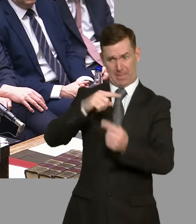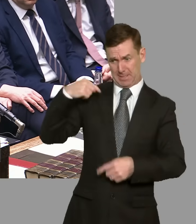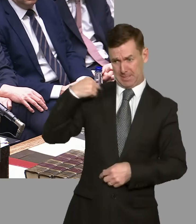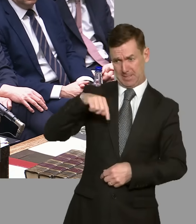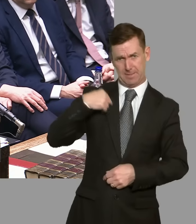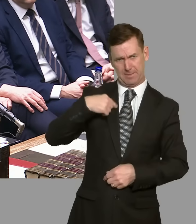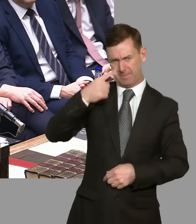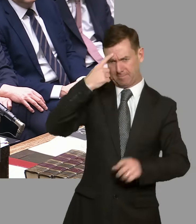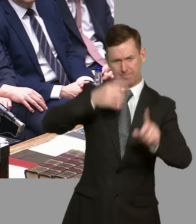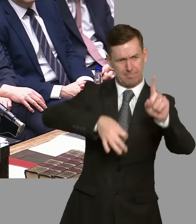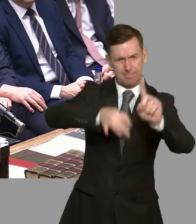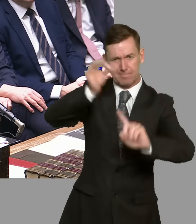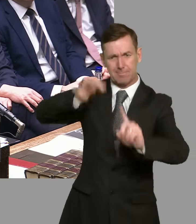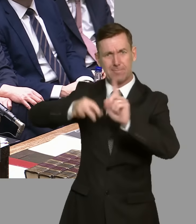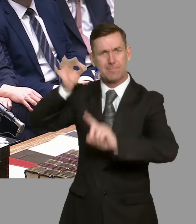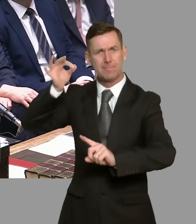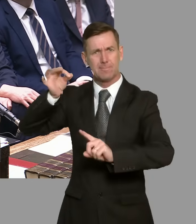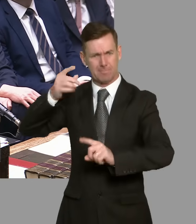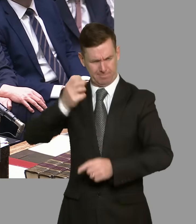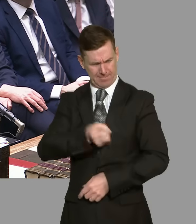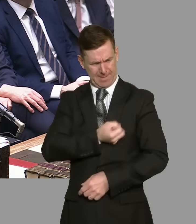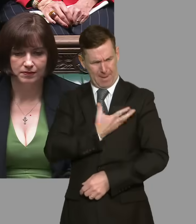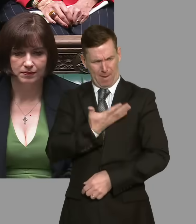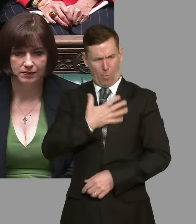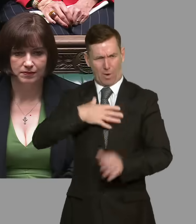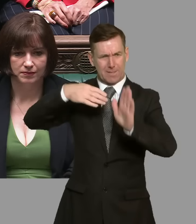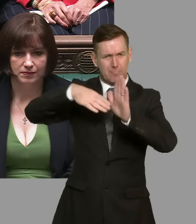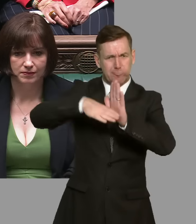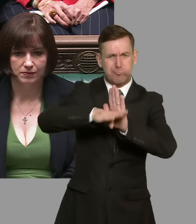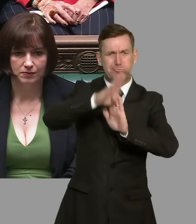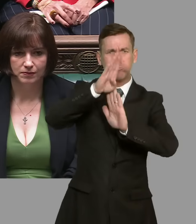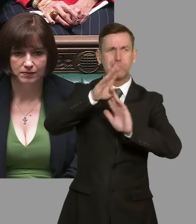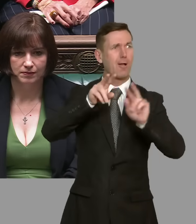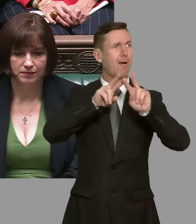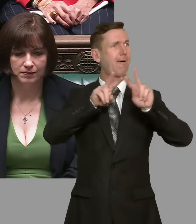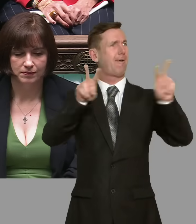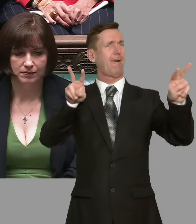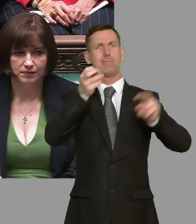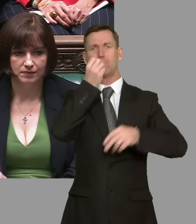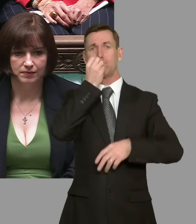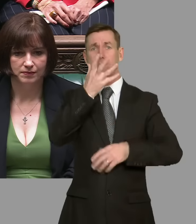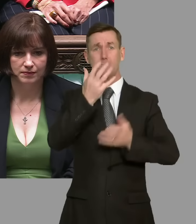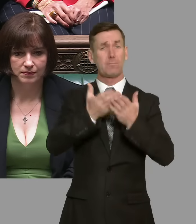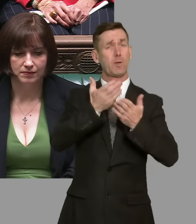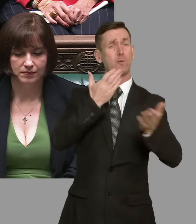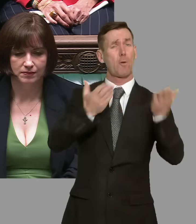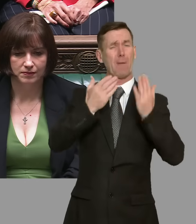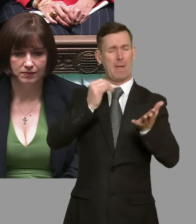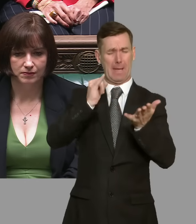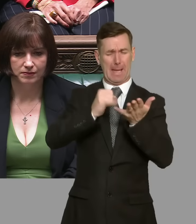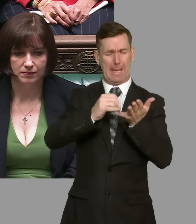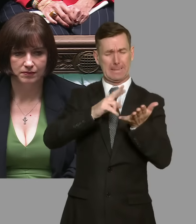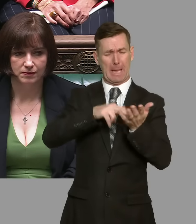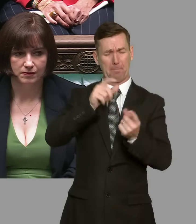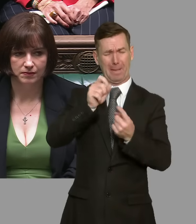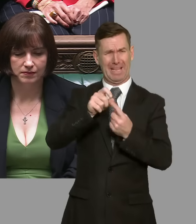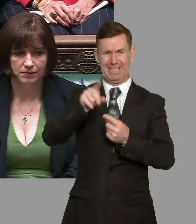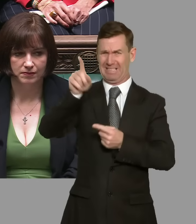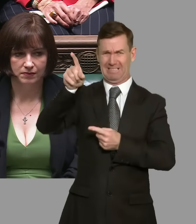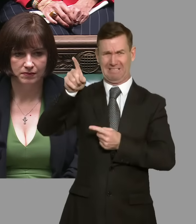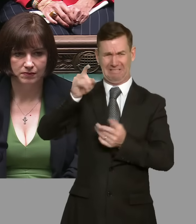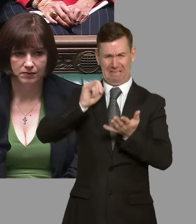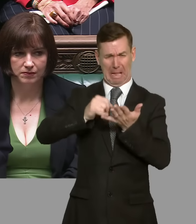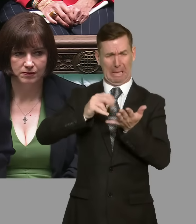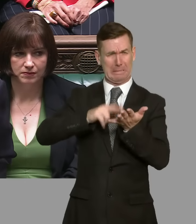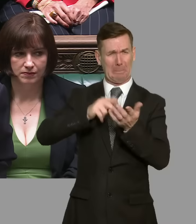And as he rightly says, compare that to the SNP, more interested in squabbling over independence than using a record settlement to